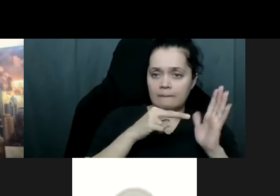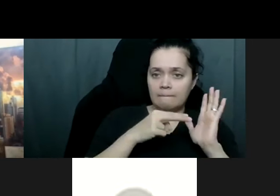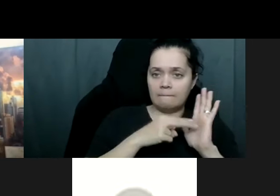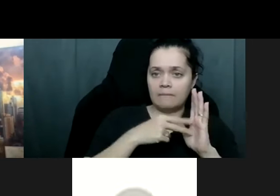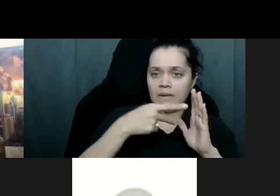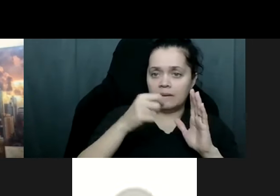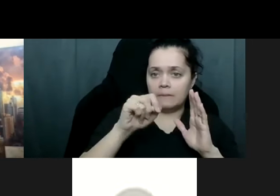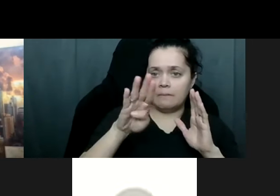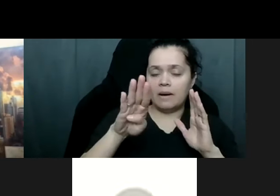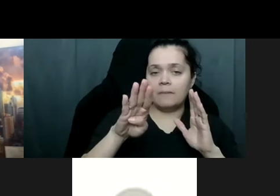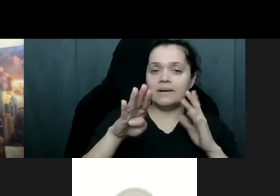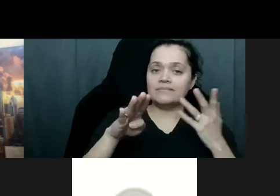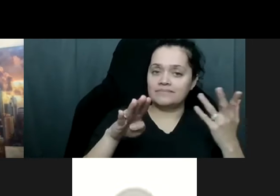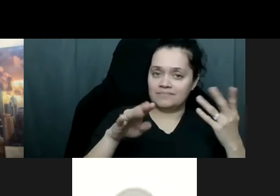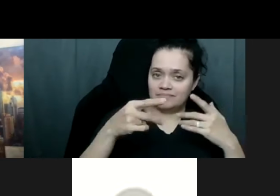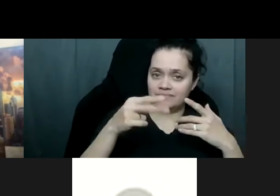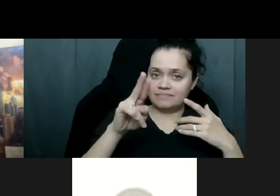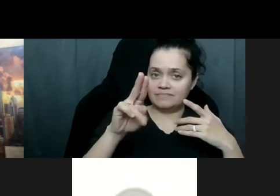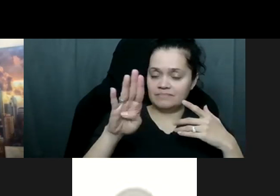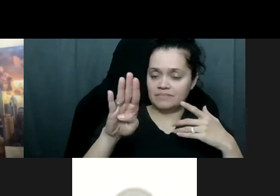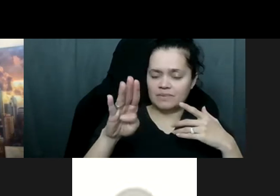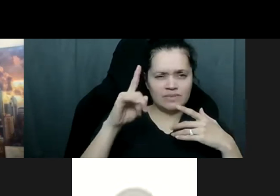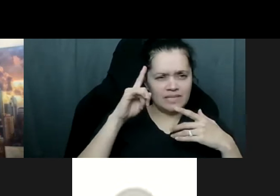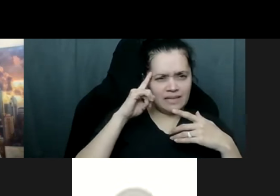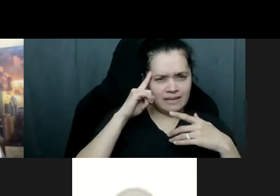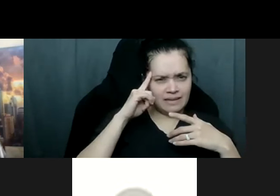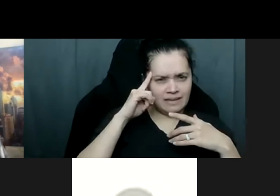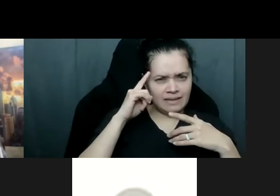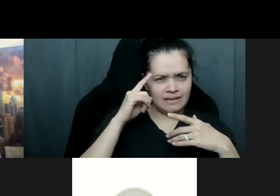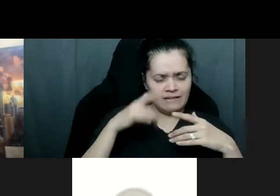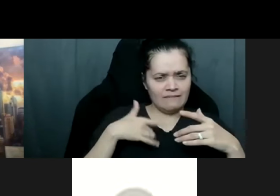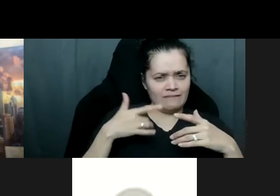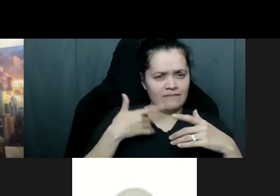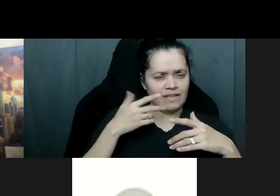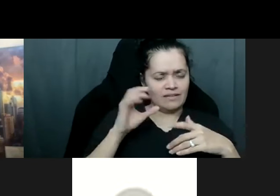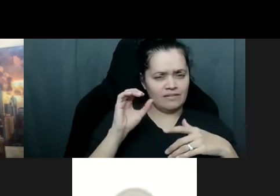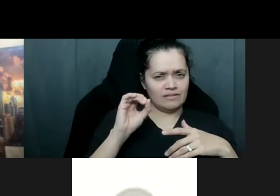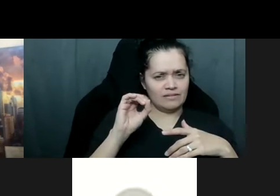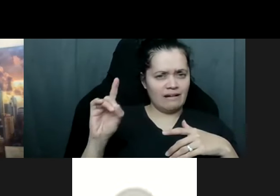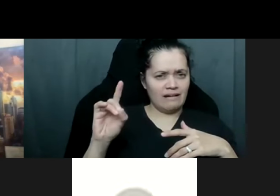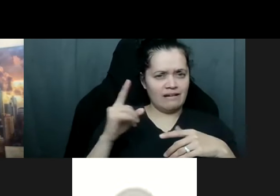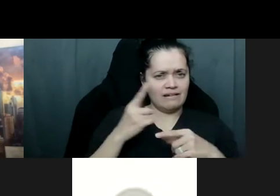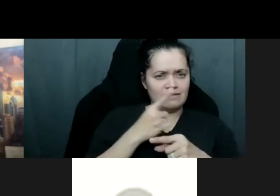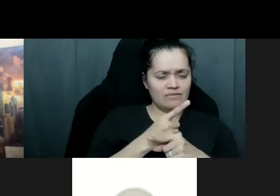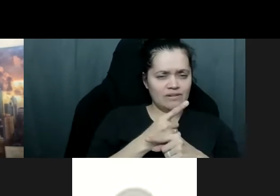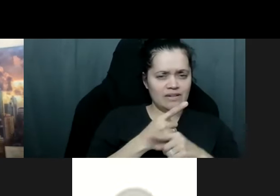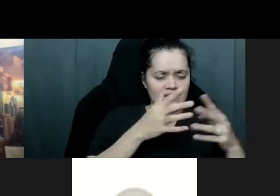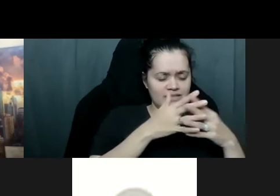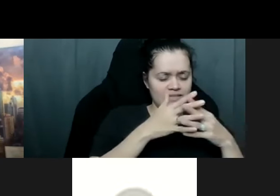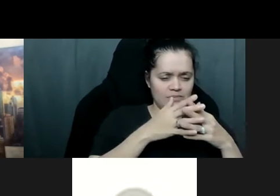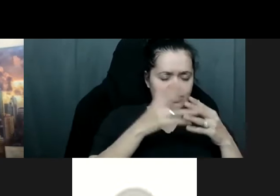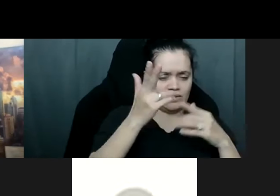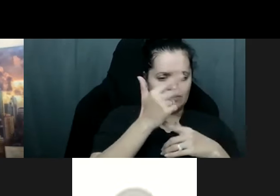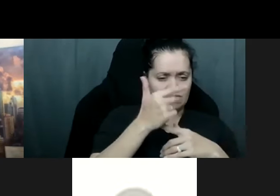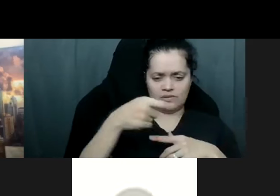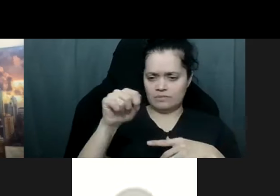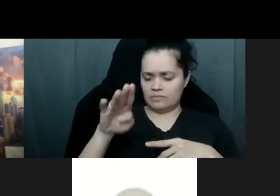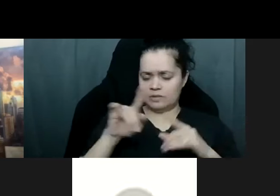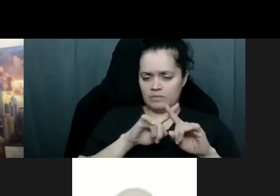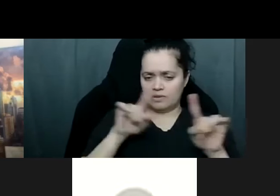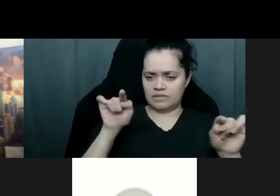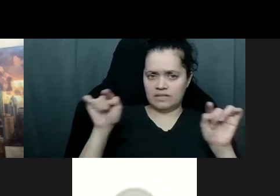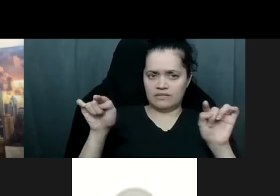pub, which I think feels odd. In America, hotel and a pub are different